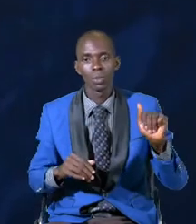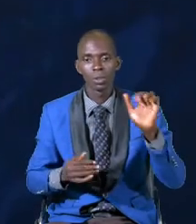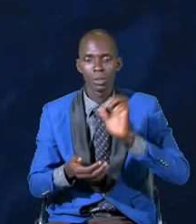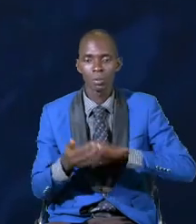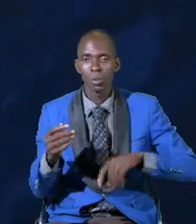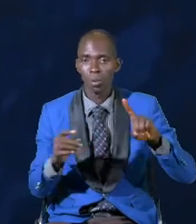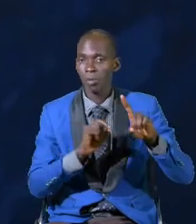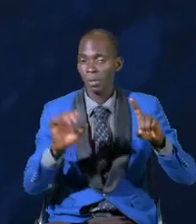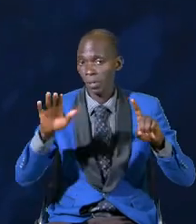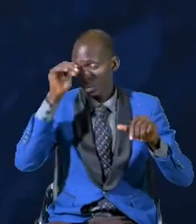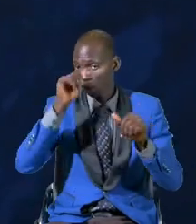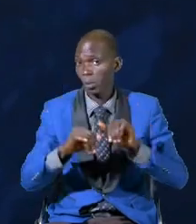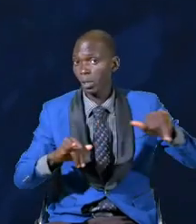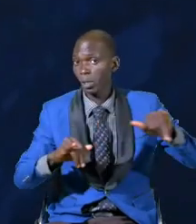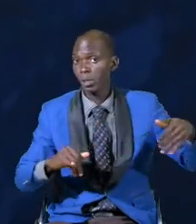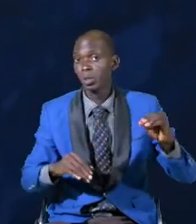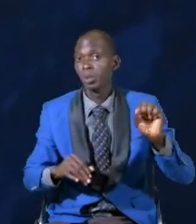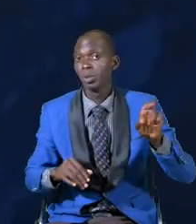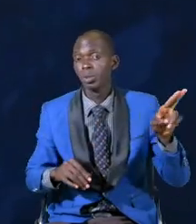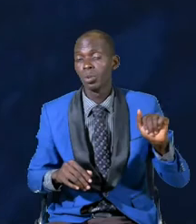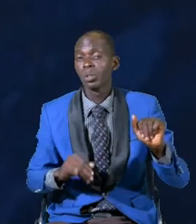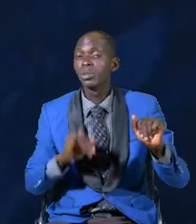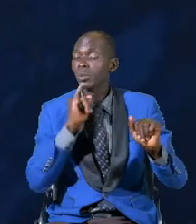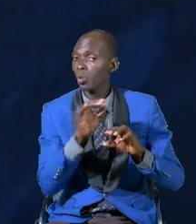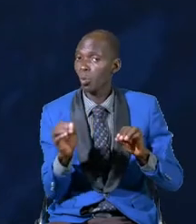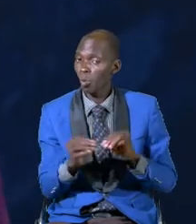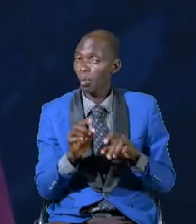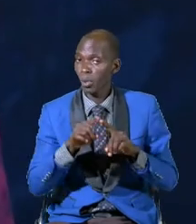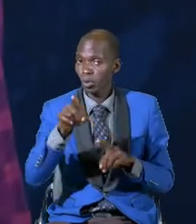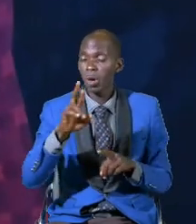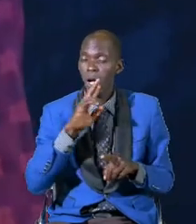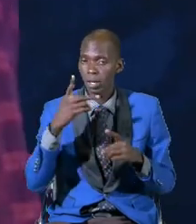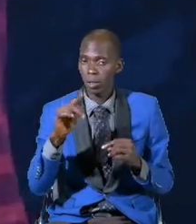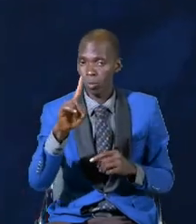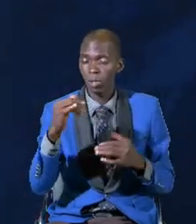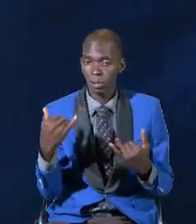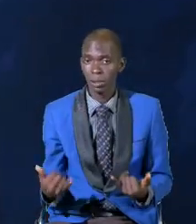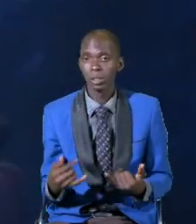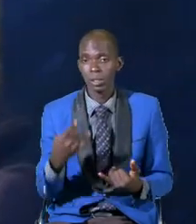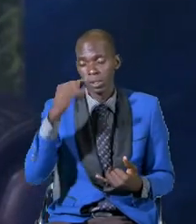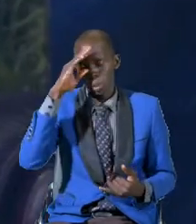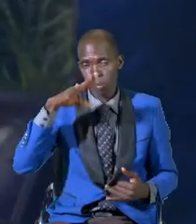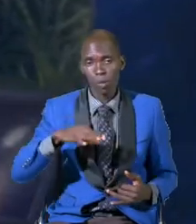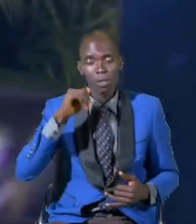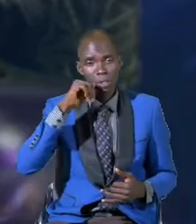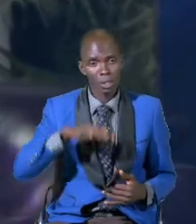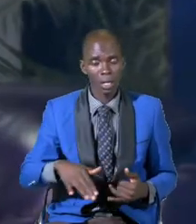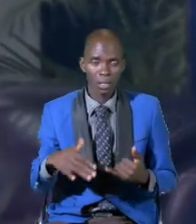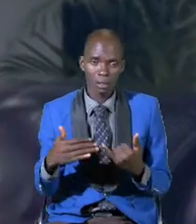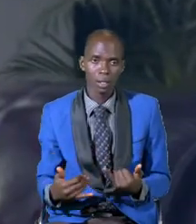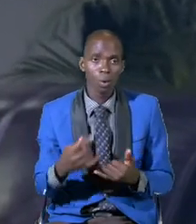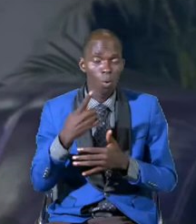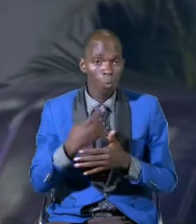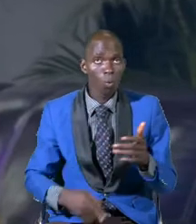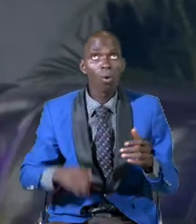are the man of the hour. You are the woman of the hour. You are the boy, the girl of the hour. What he told